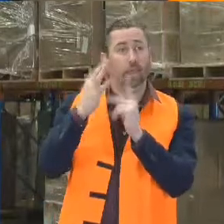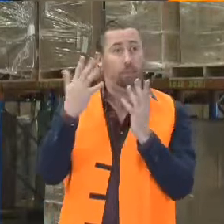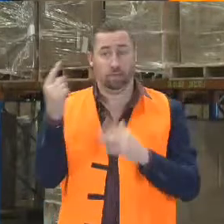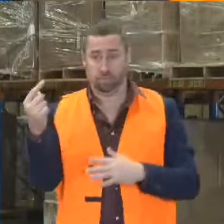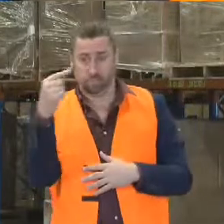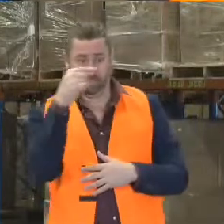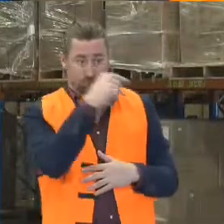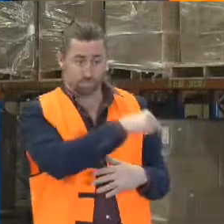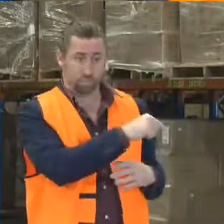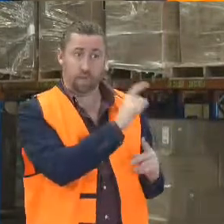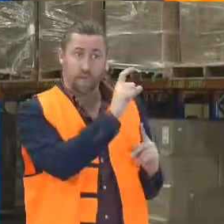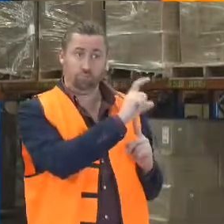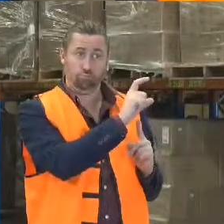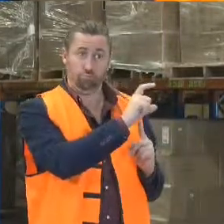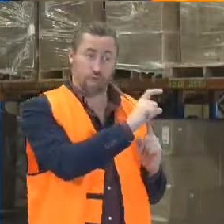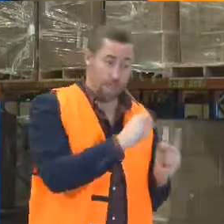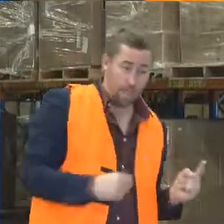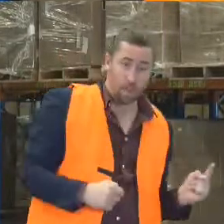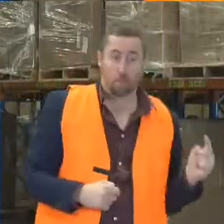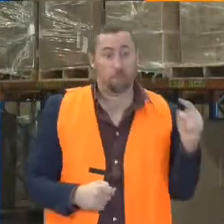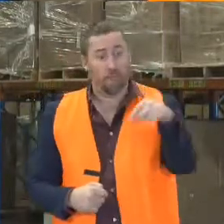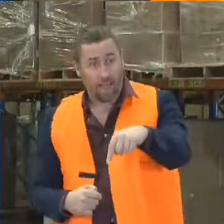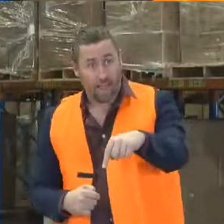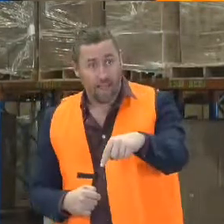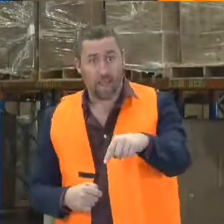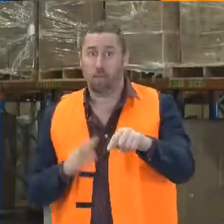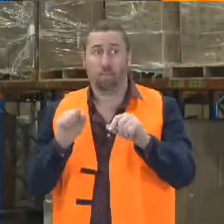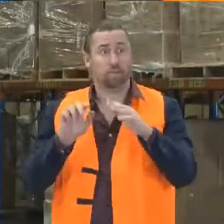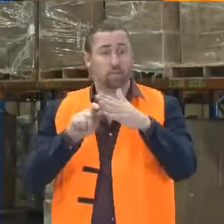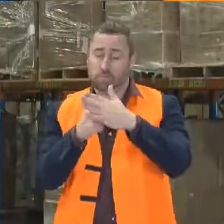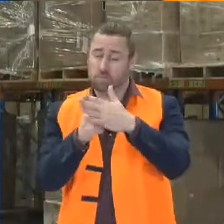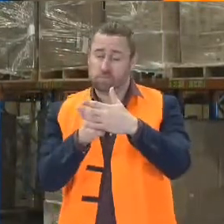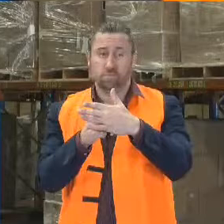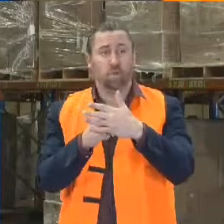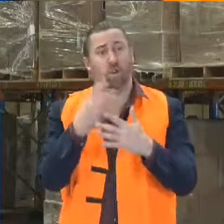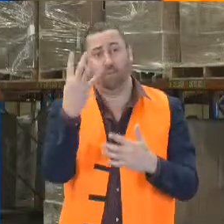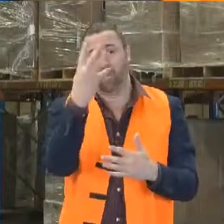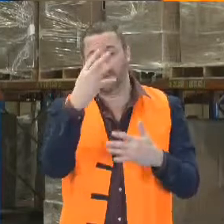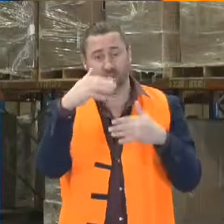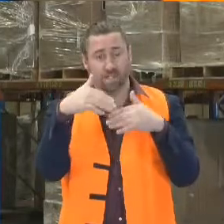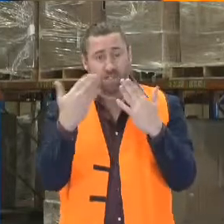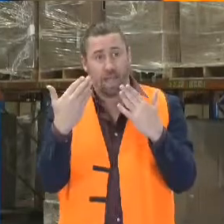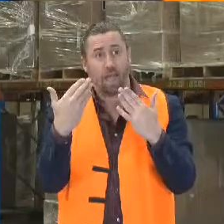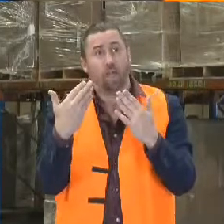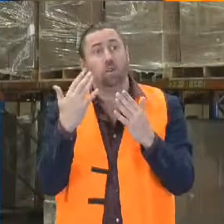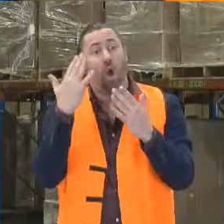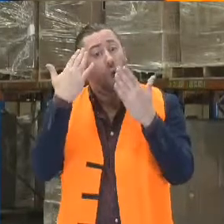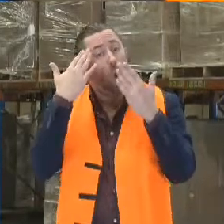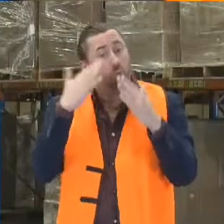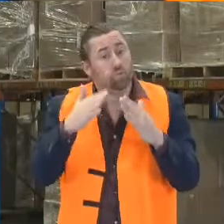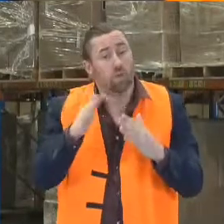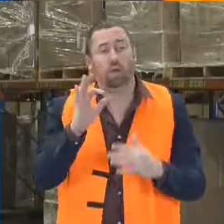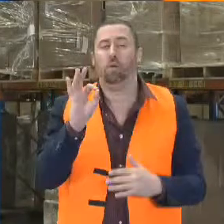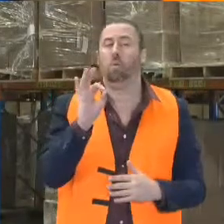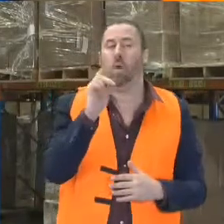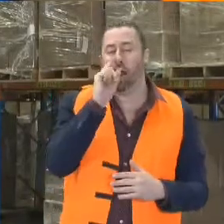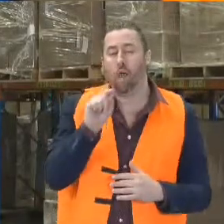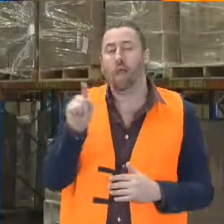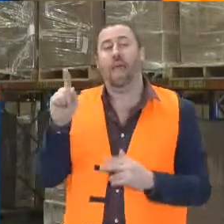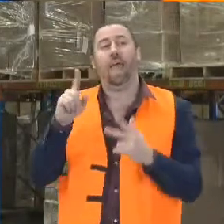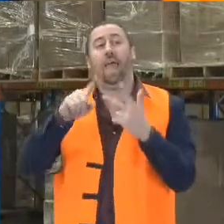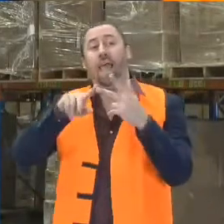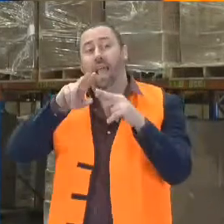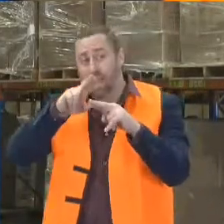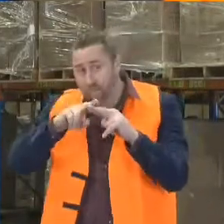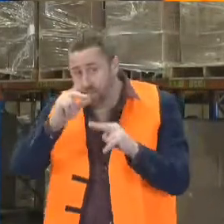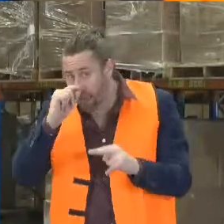be required to quarantine for 14 days on return. However, they can do that in their own home if it's suitable